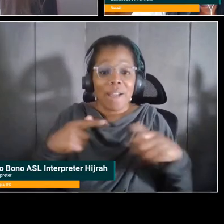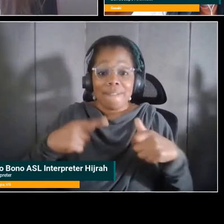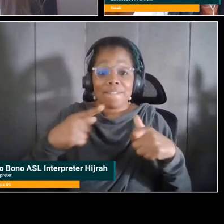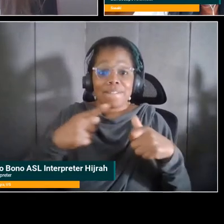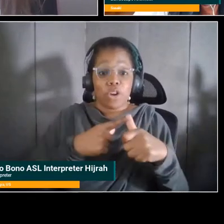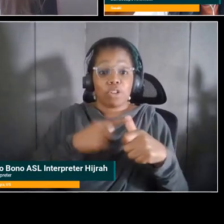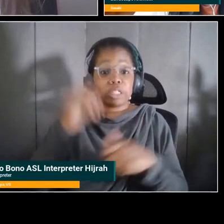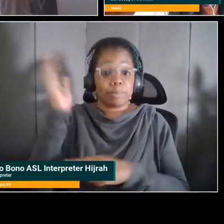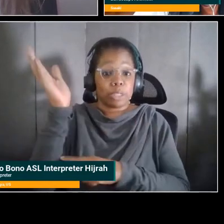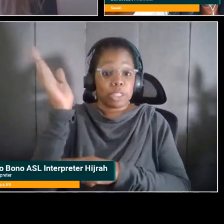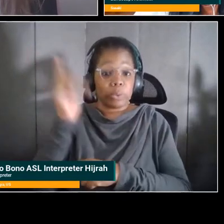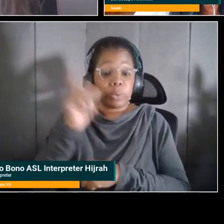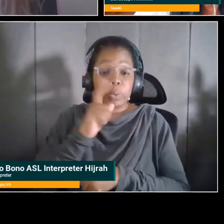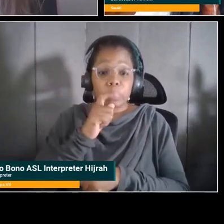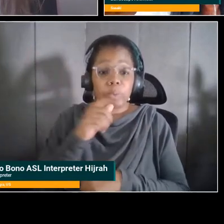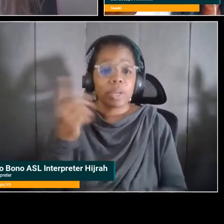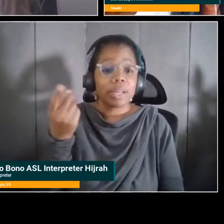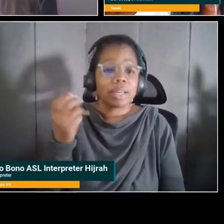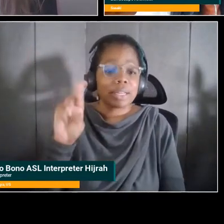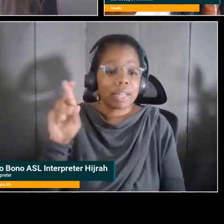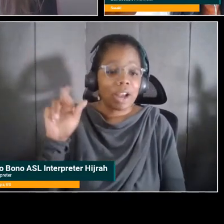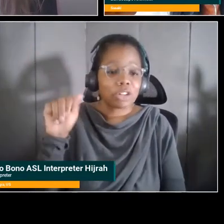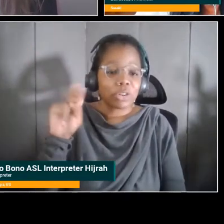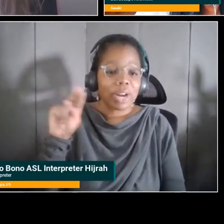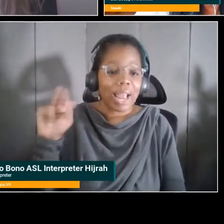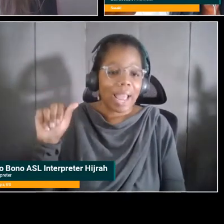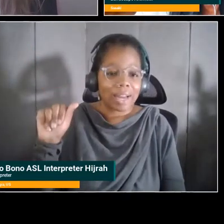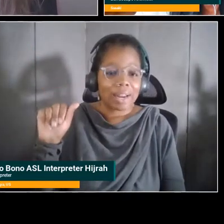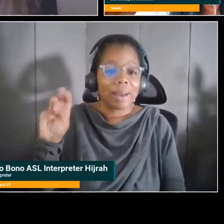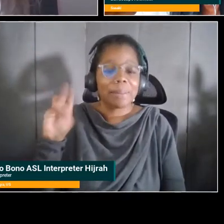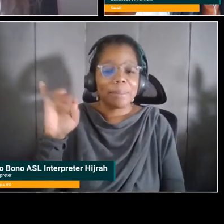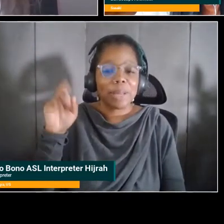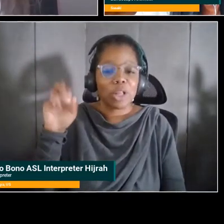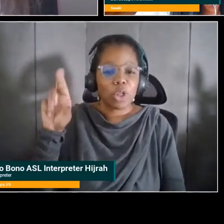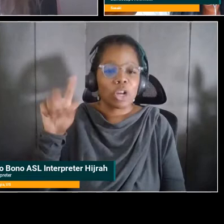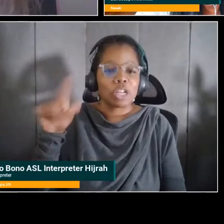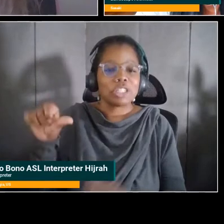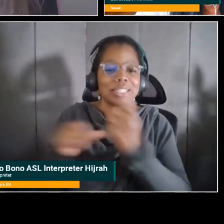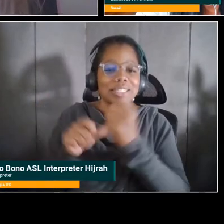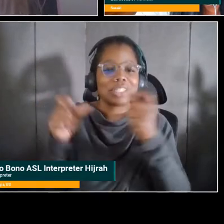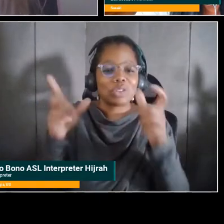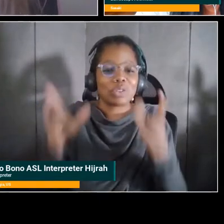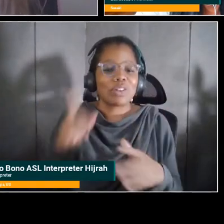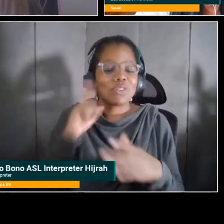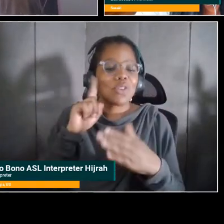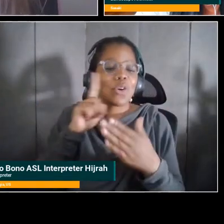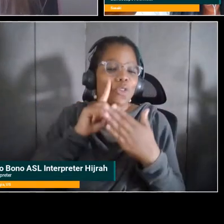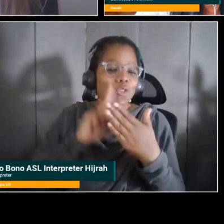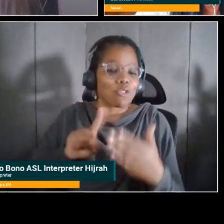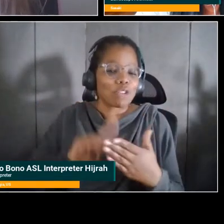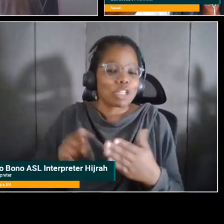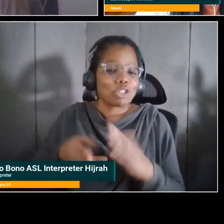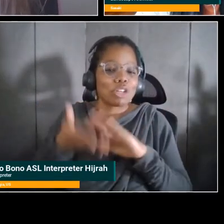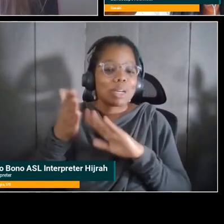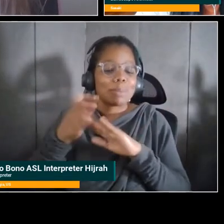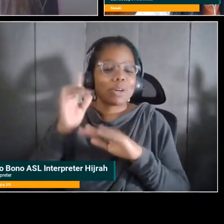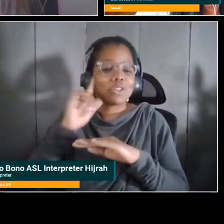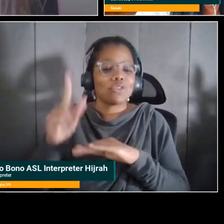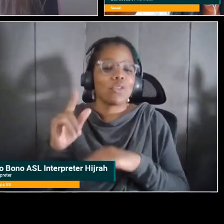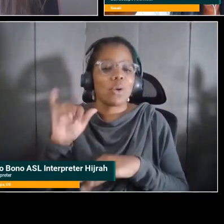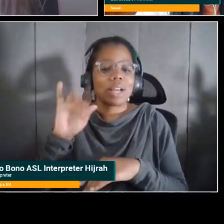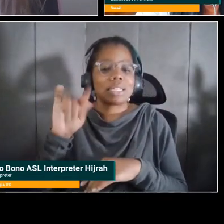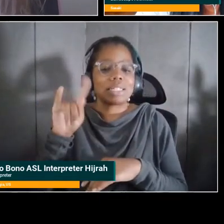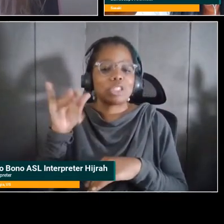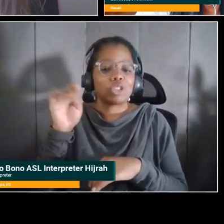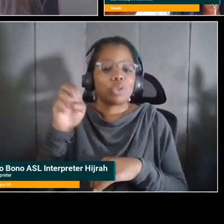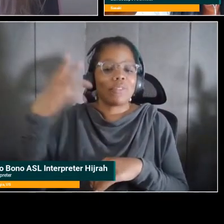So presenting first will be Dr. Anna Miller, who is the Assistant Director of Research and Operations for the Institute of Outdoor